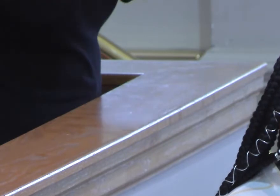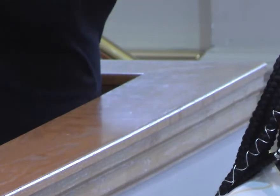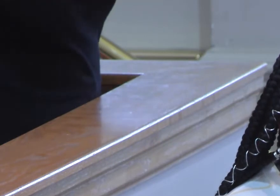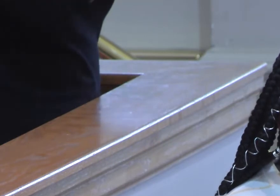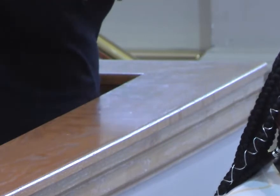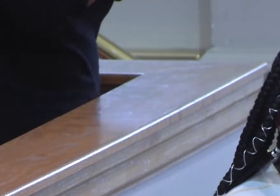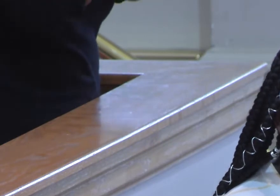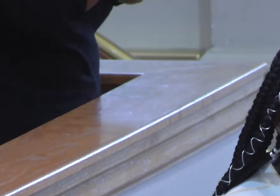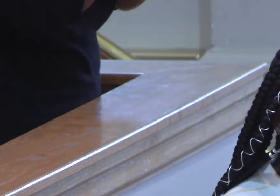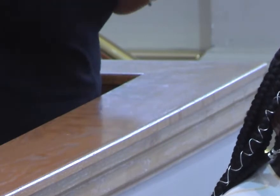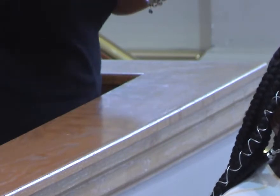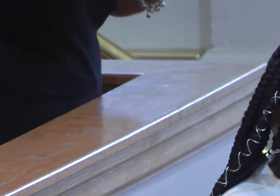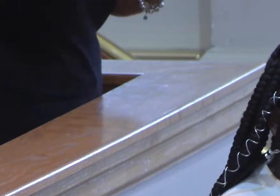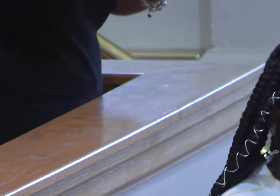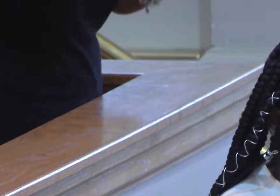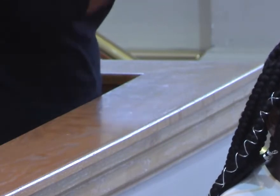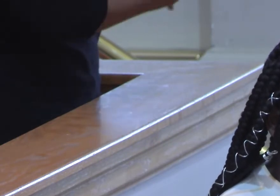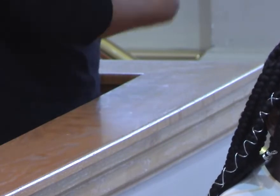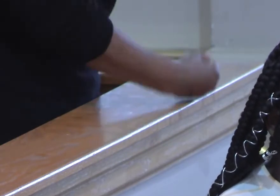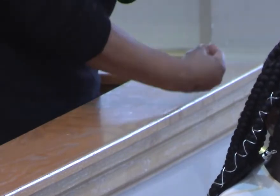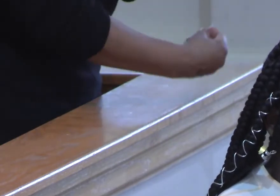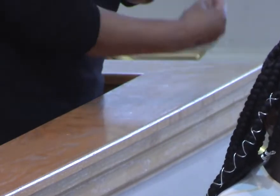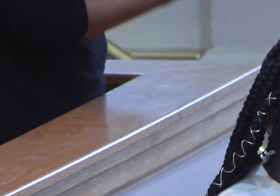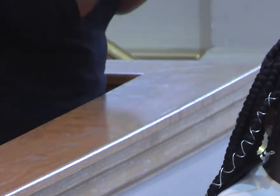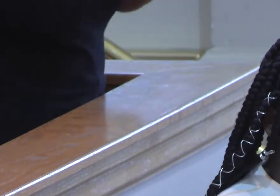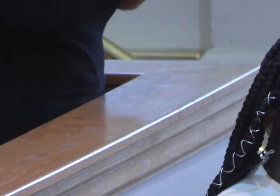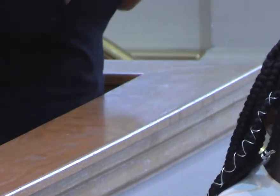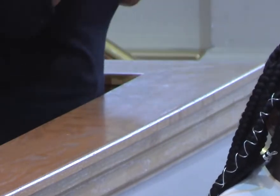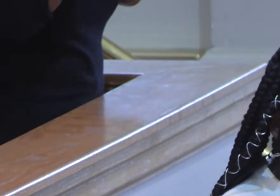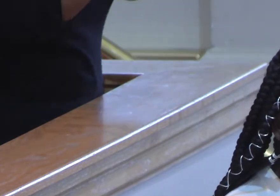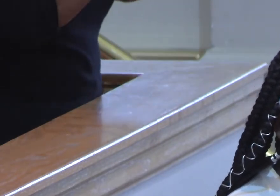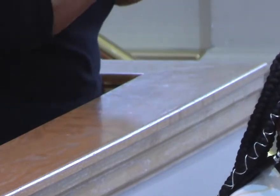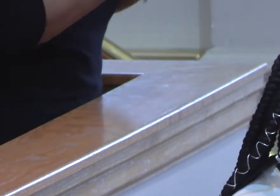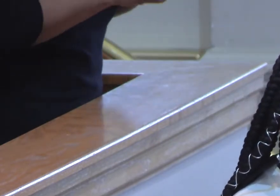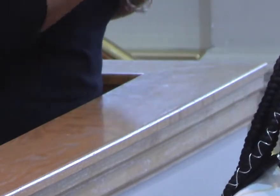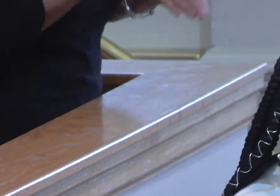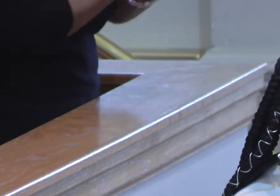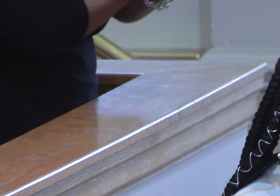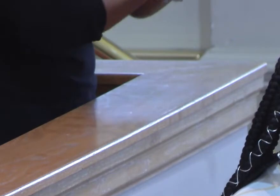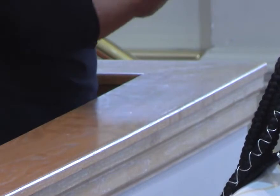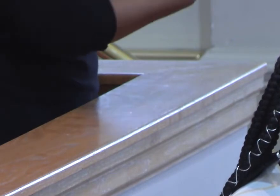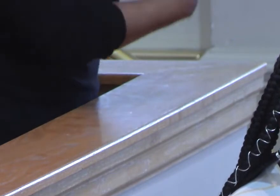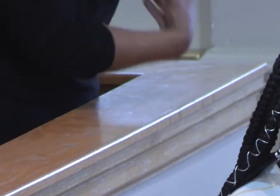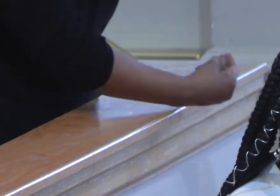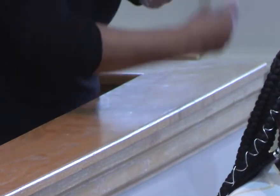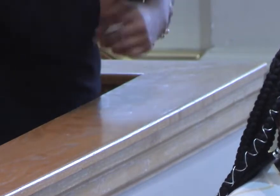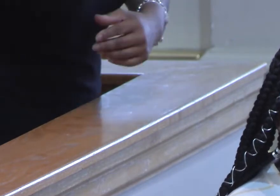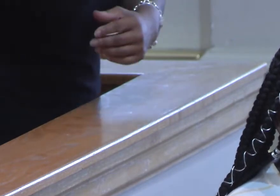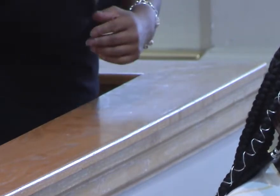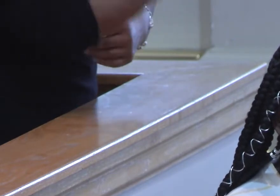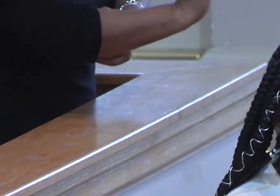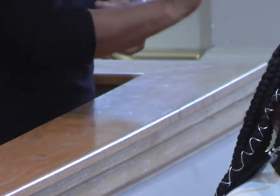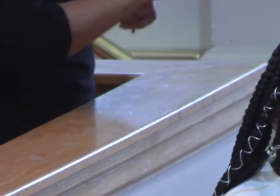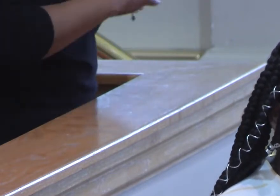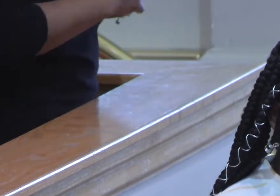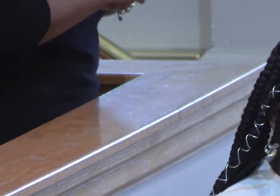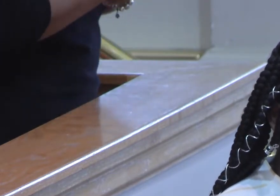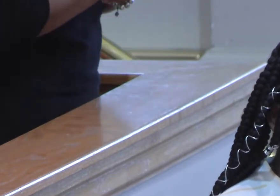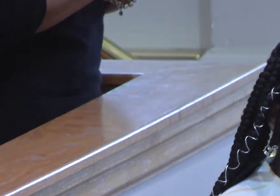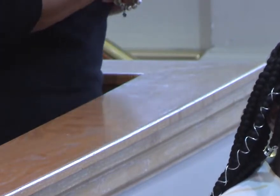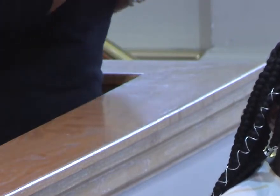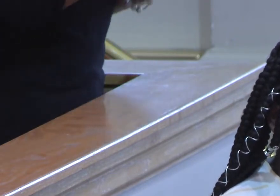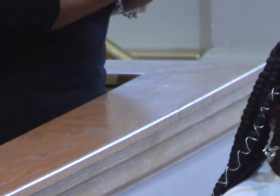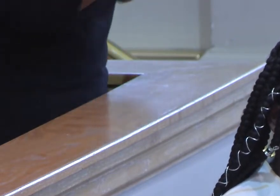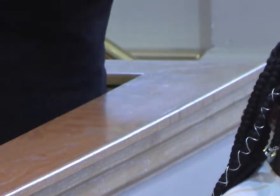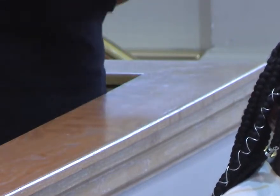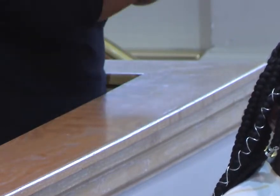of the underprivileged in the public education system through distribution events and community get-togethers, helping